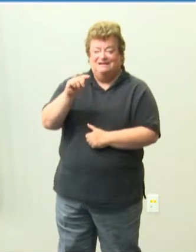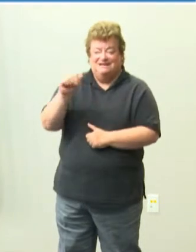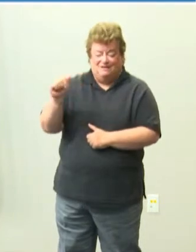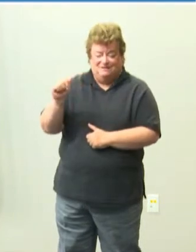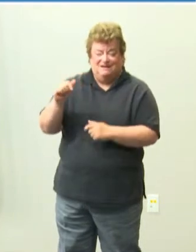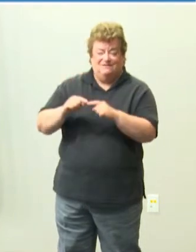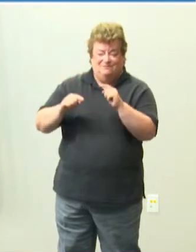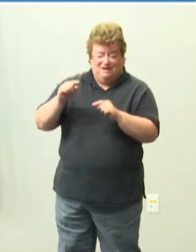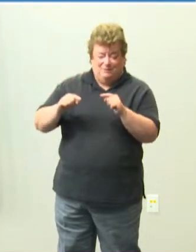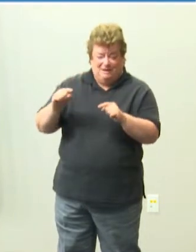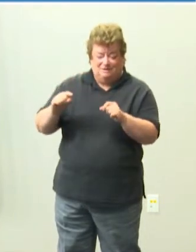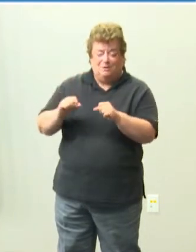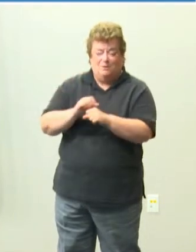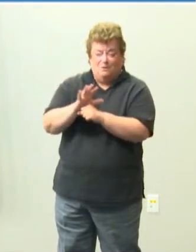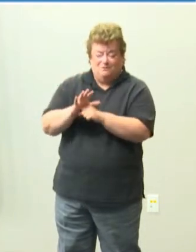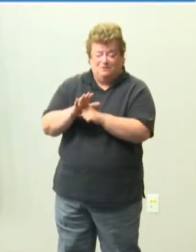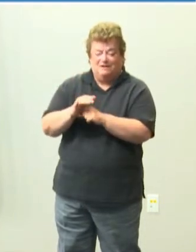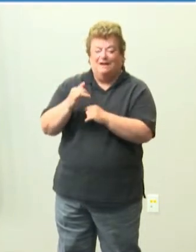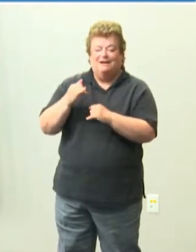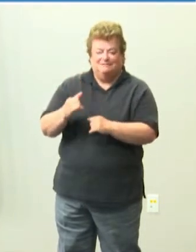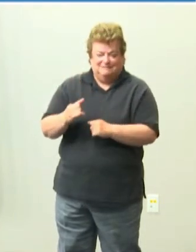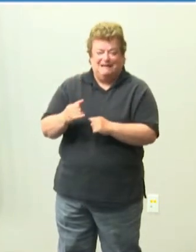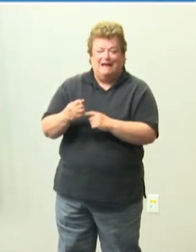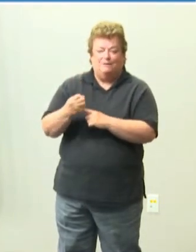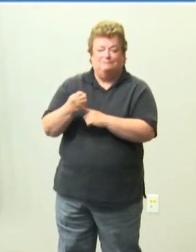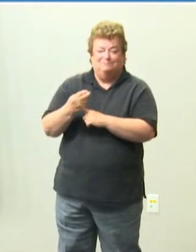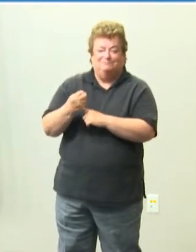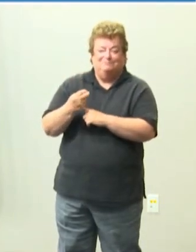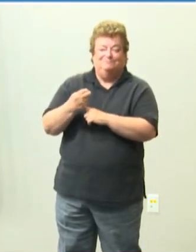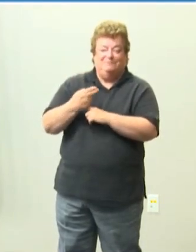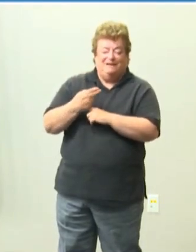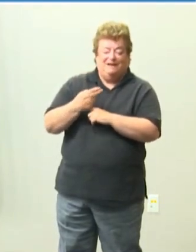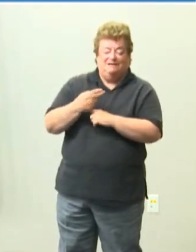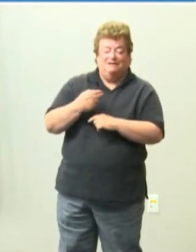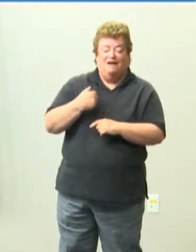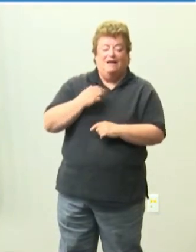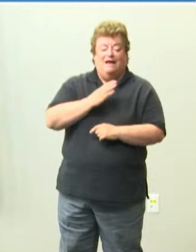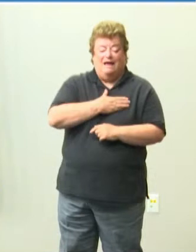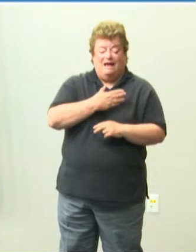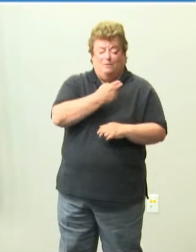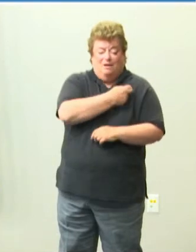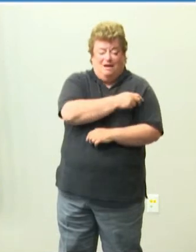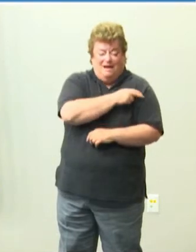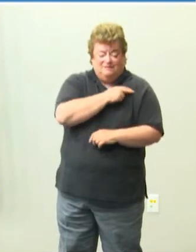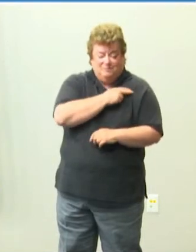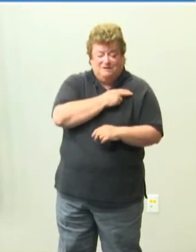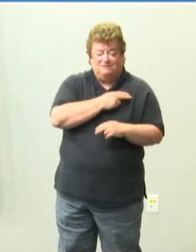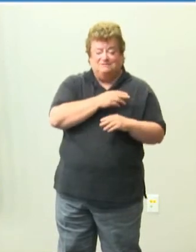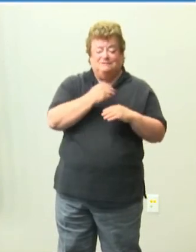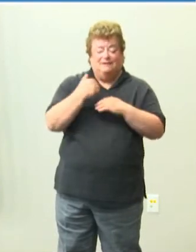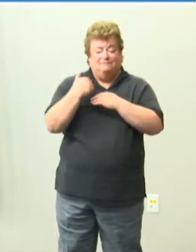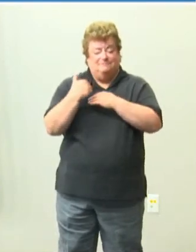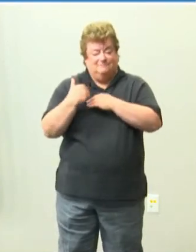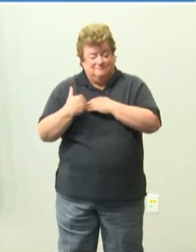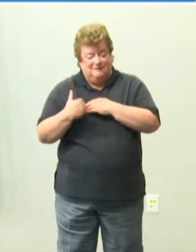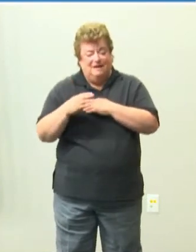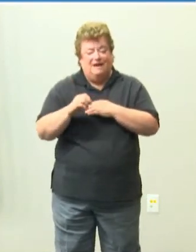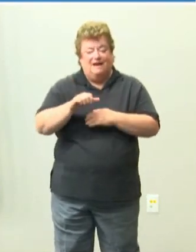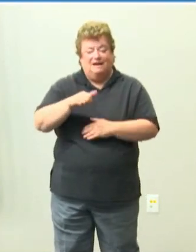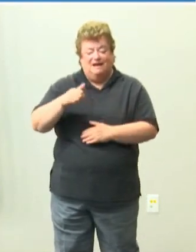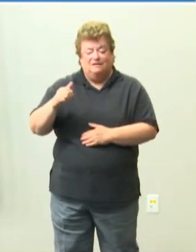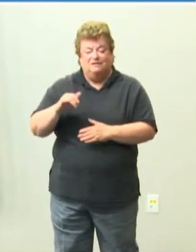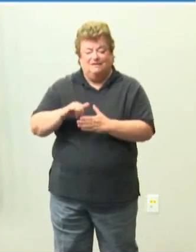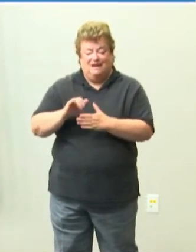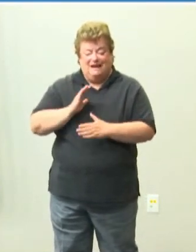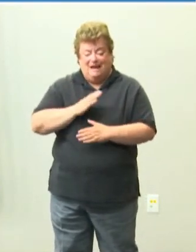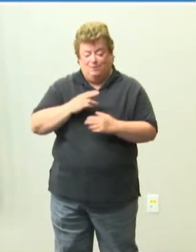race and is making gains, as evidenced by the strain on our hospitals and the unwelcome trends in other indicators that our health team has